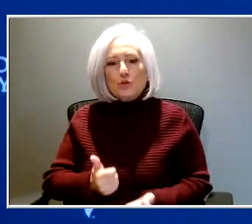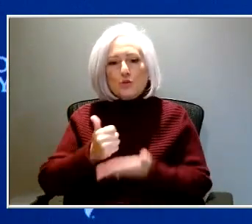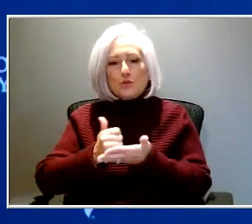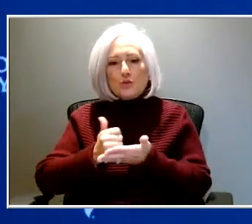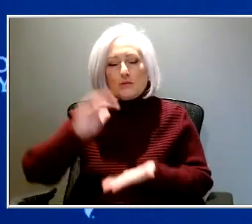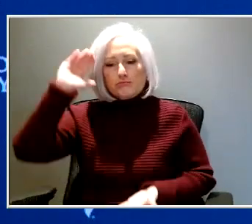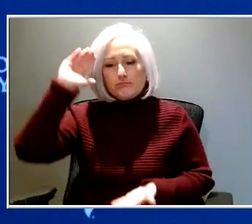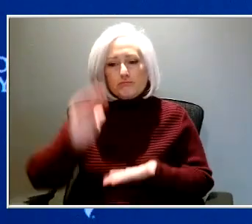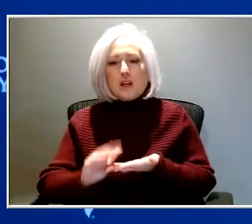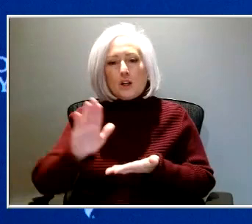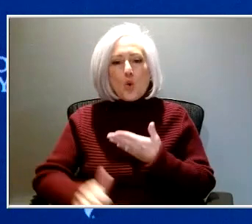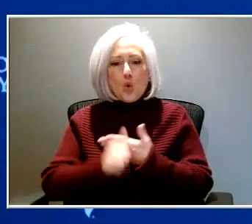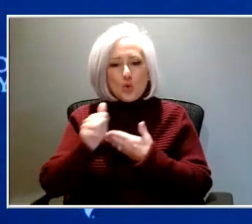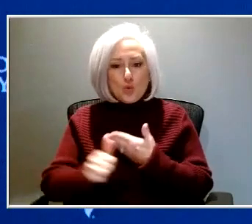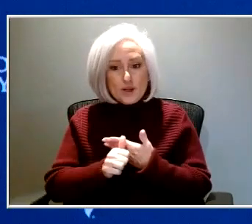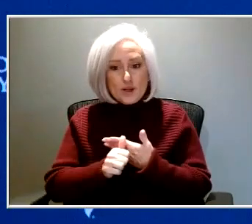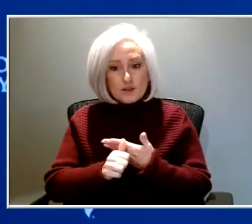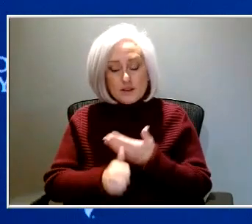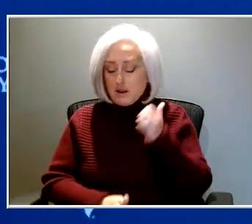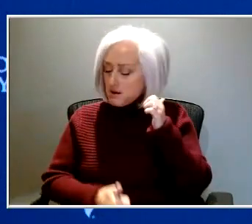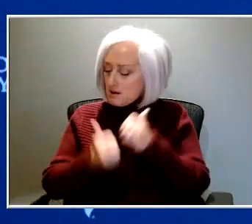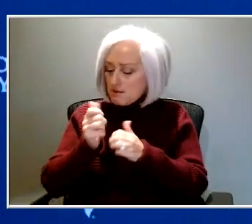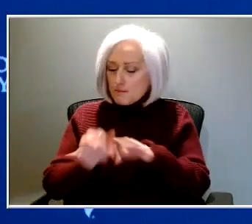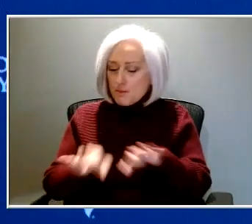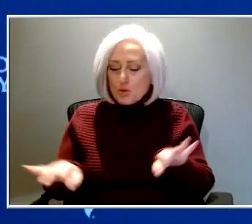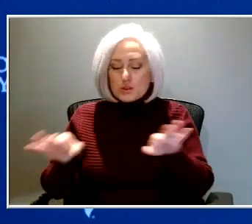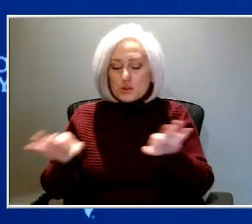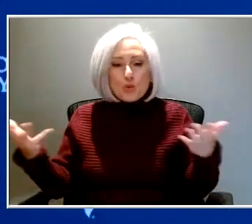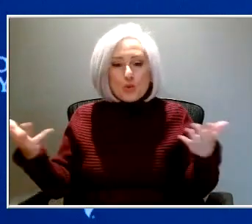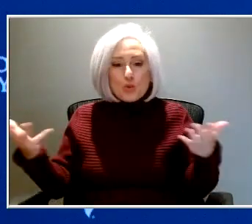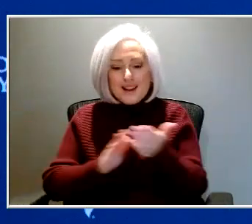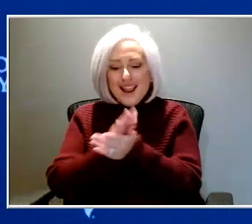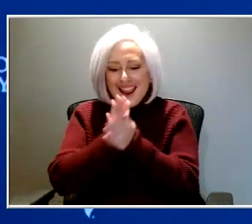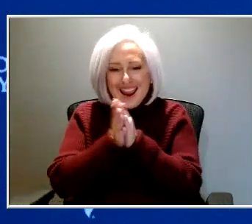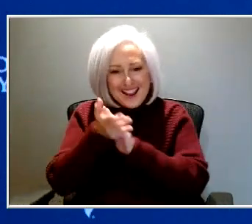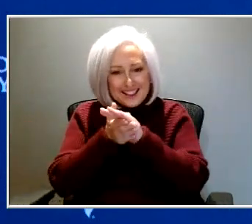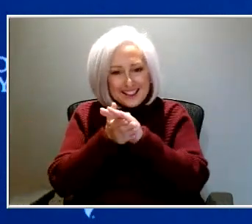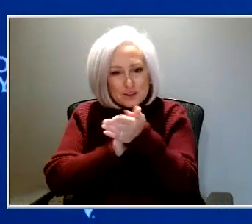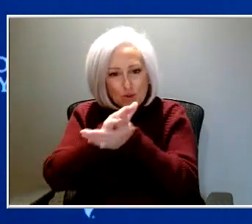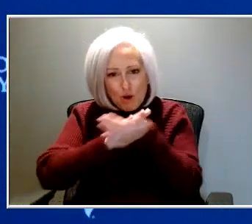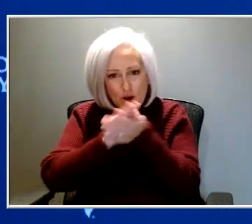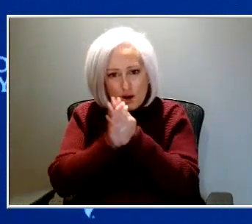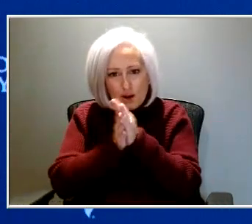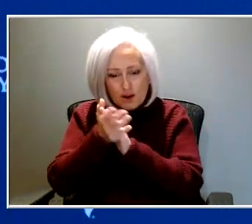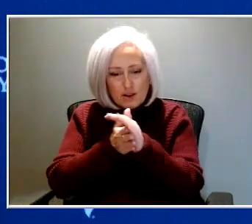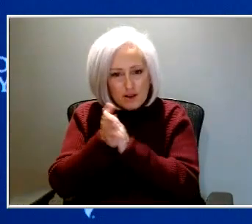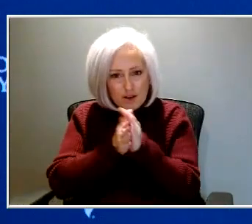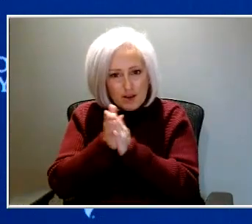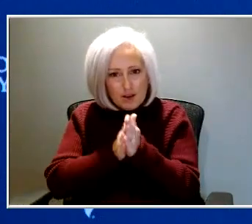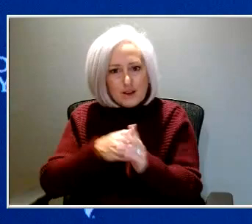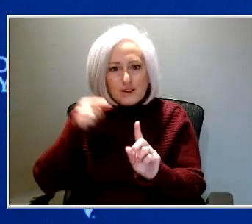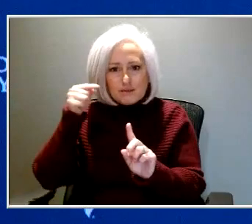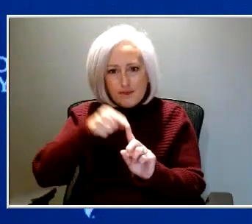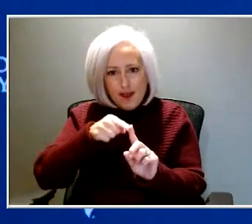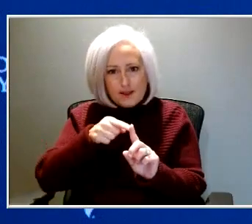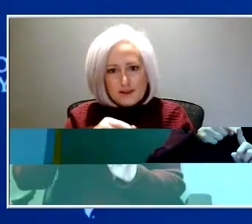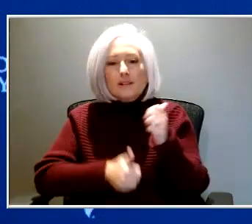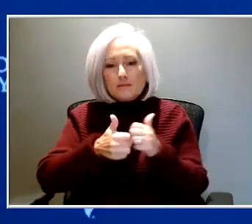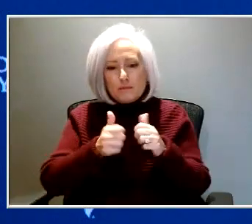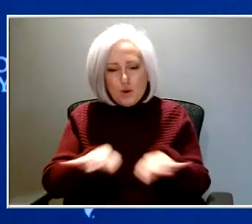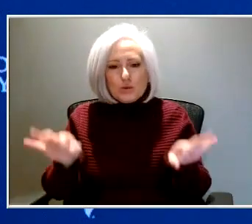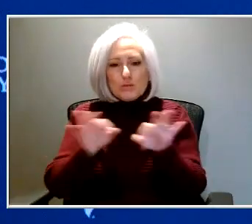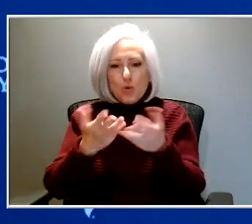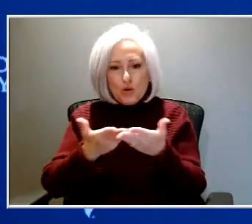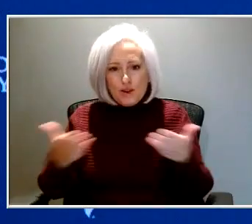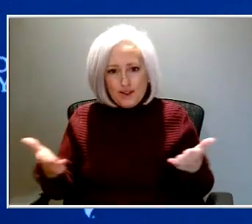is washing hands, and hand hygiene is vitally important to continue to do that. That is one of the ways that this disease,